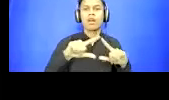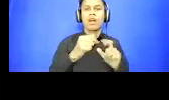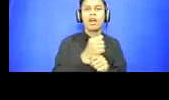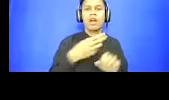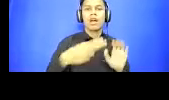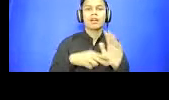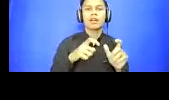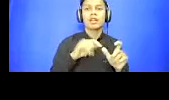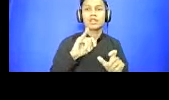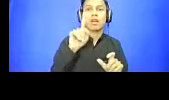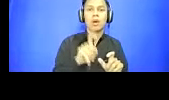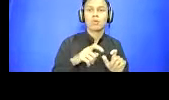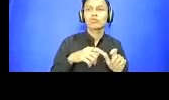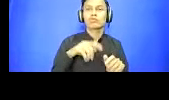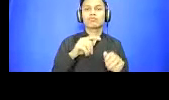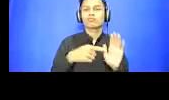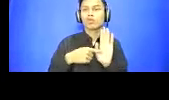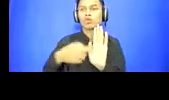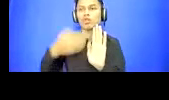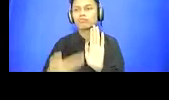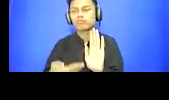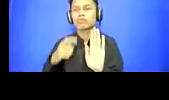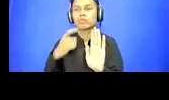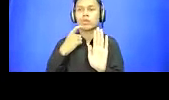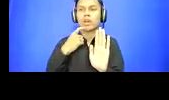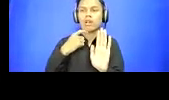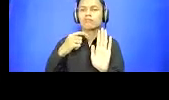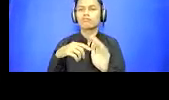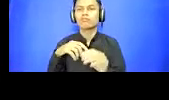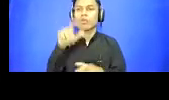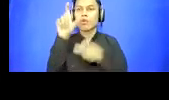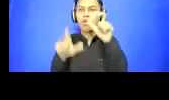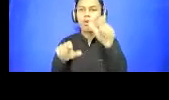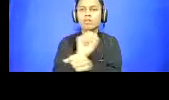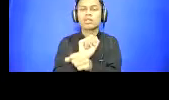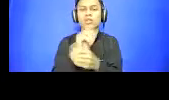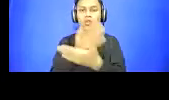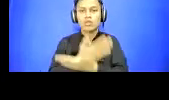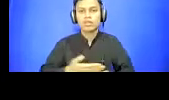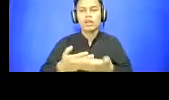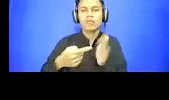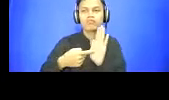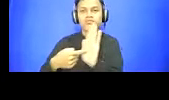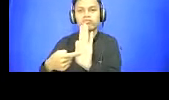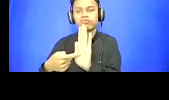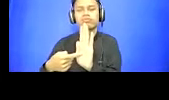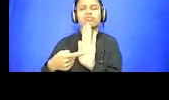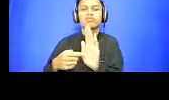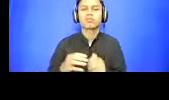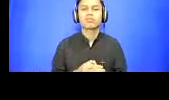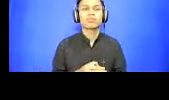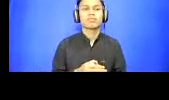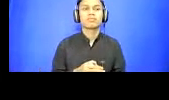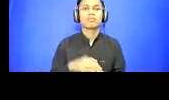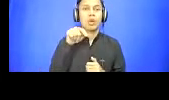many settings. Not all, but many. And that is a new national policy in the United States to